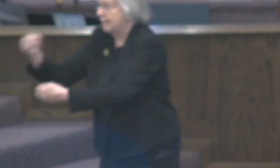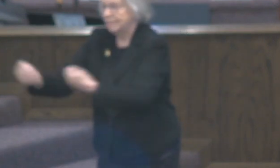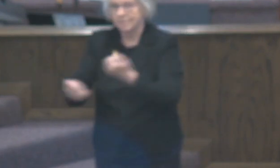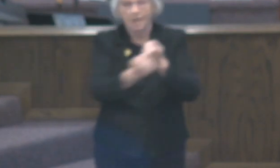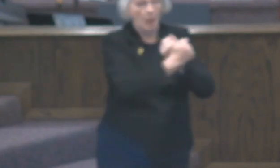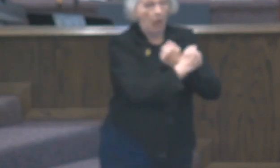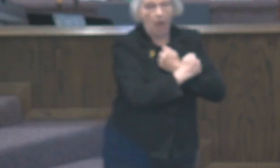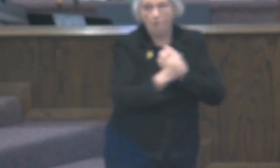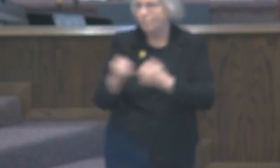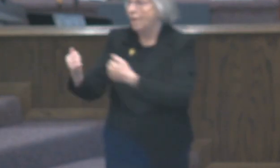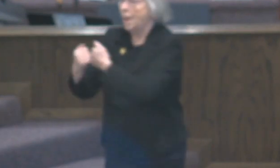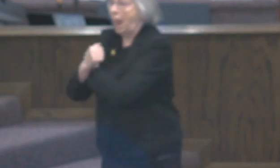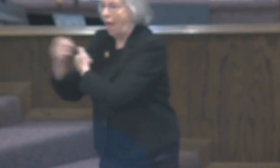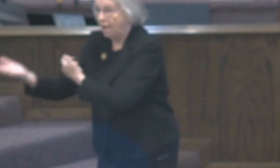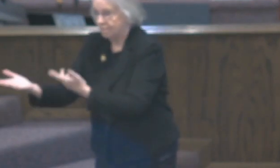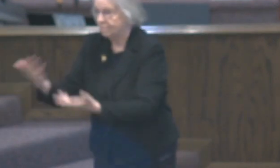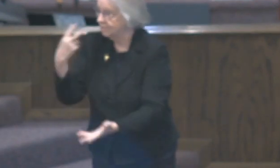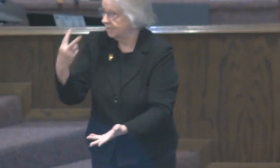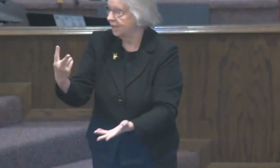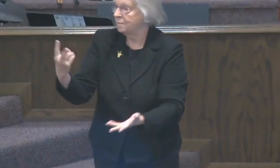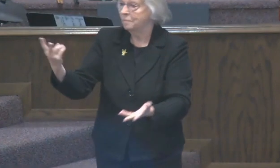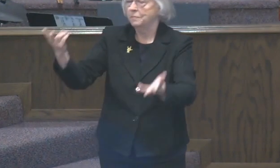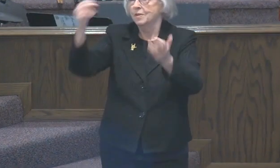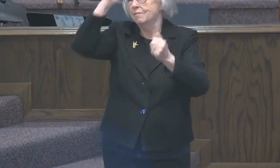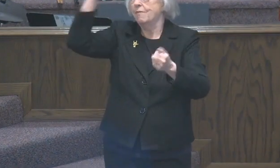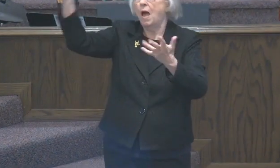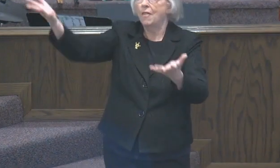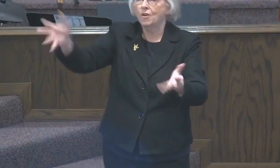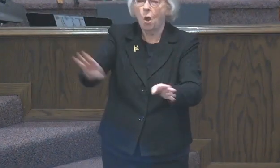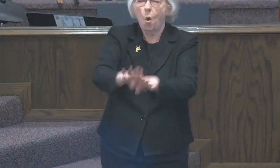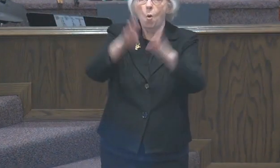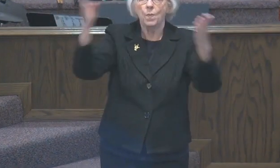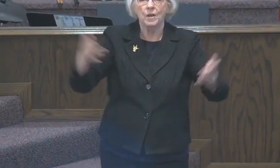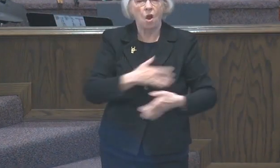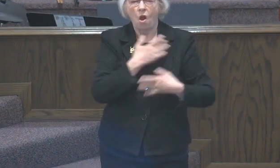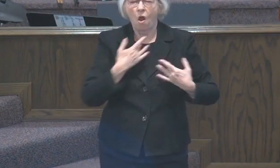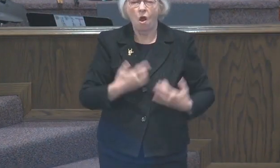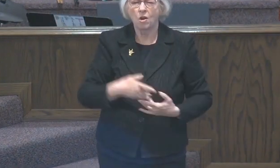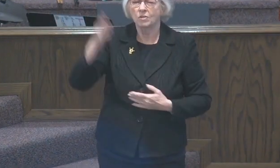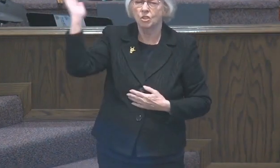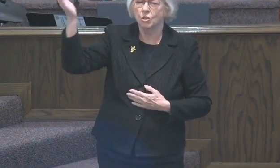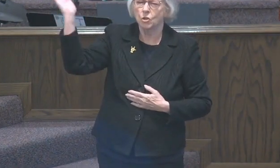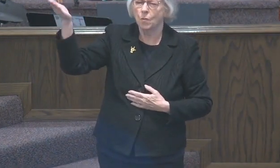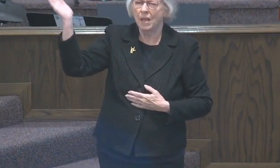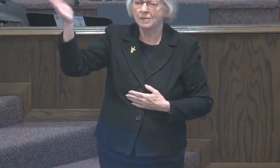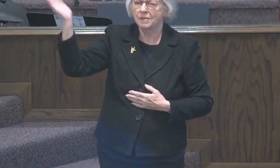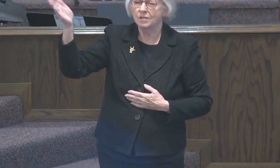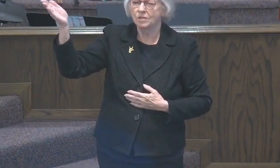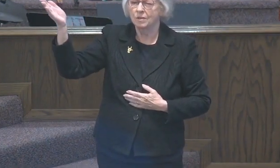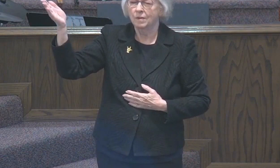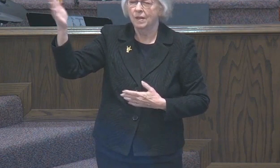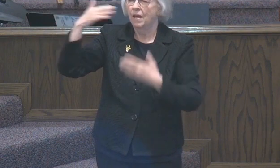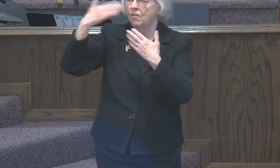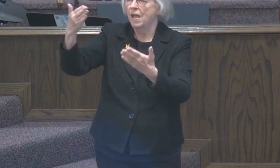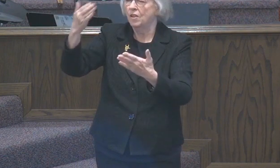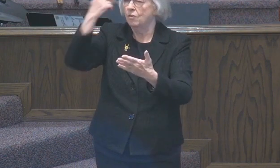our ears, and you would open our hearts to your message this morning through your servant. Thank you